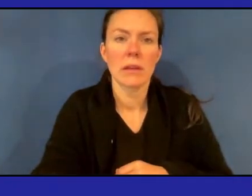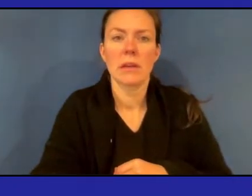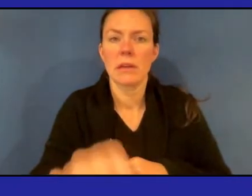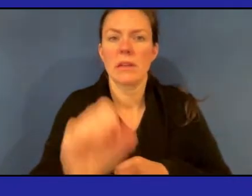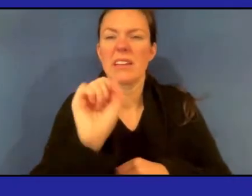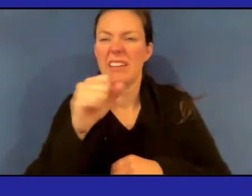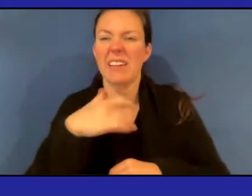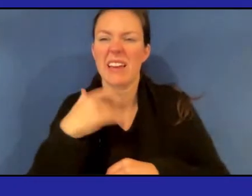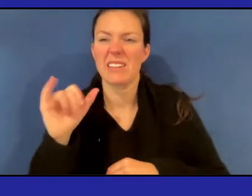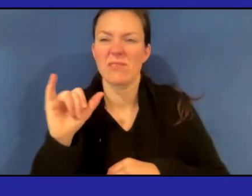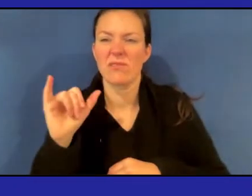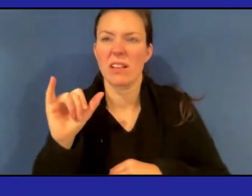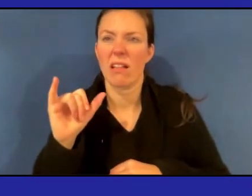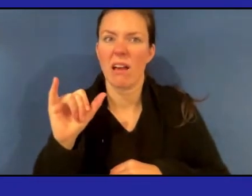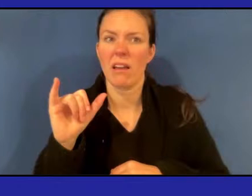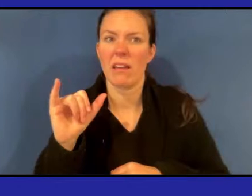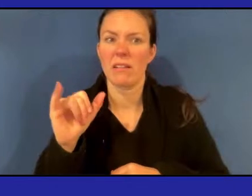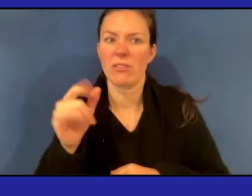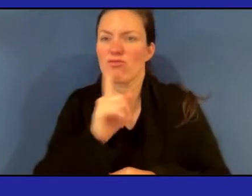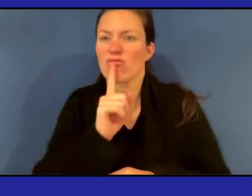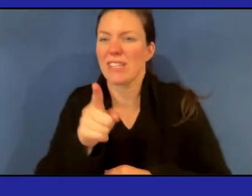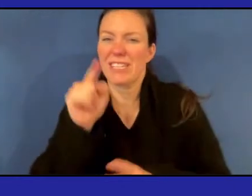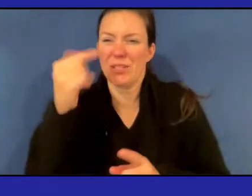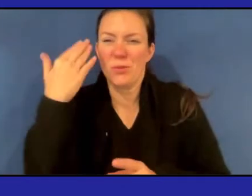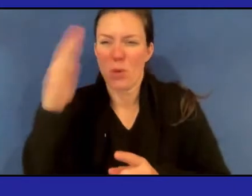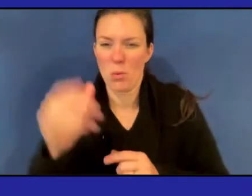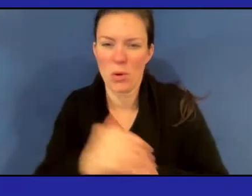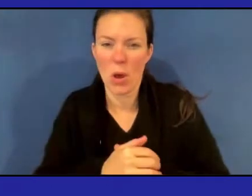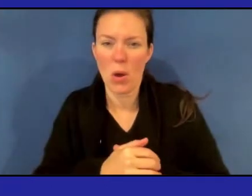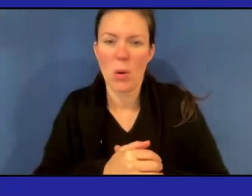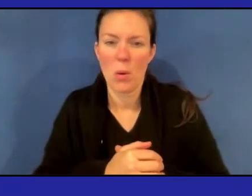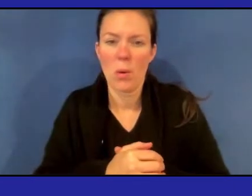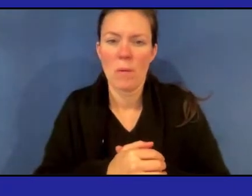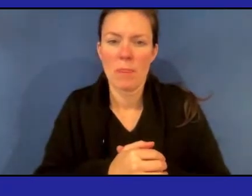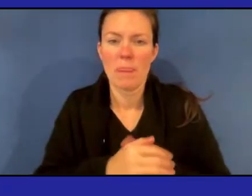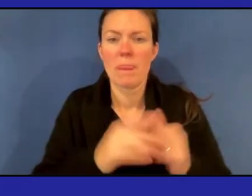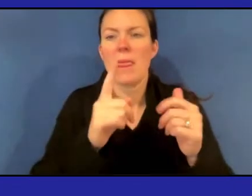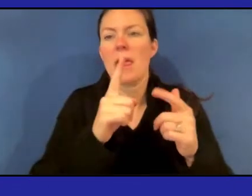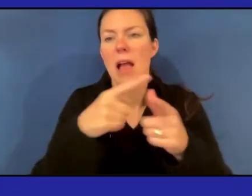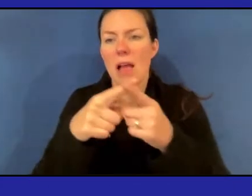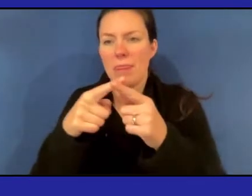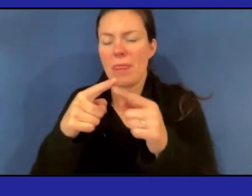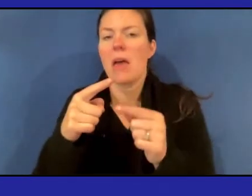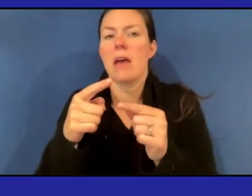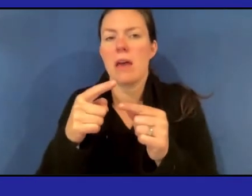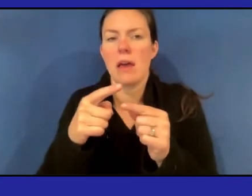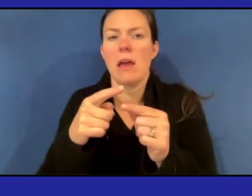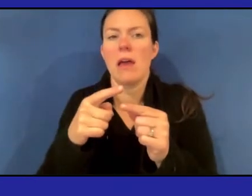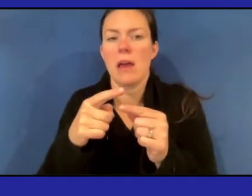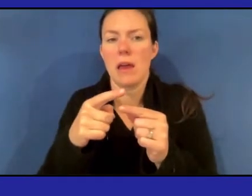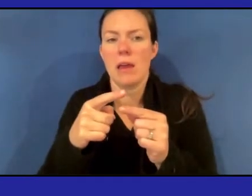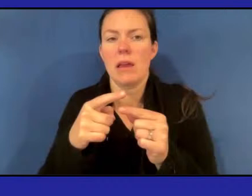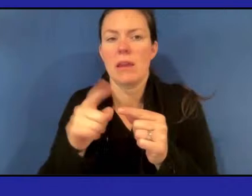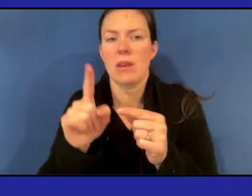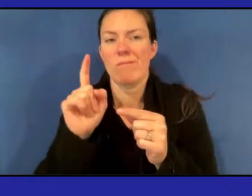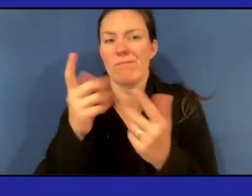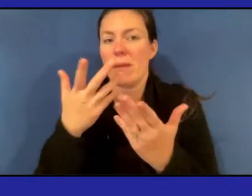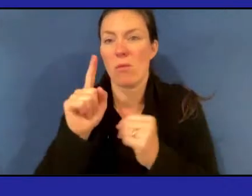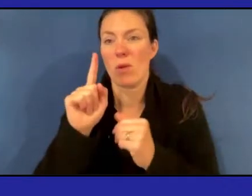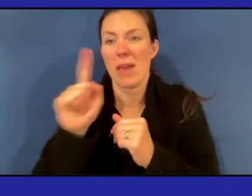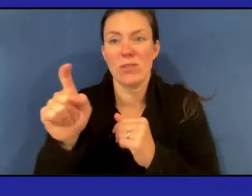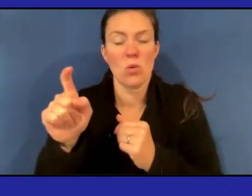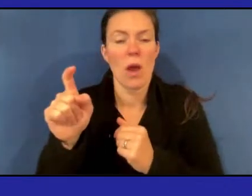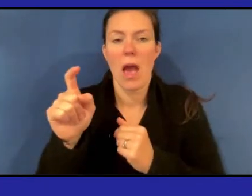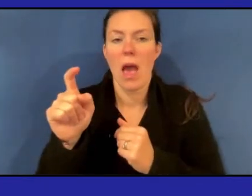Right. otherwise you just don't know. And then the other part would be to go to affiliates and ask that they adopt